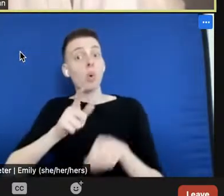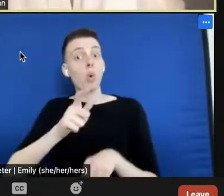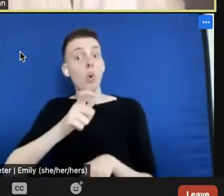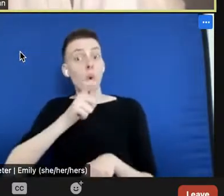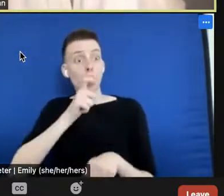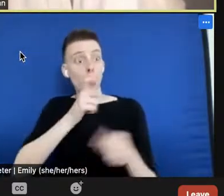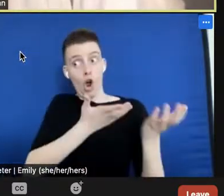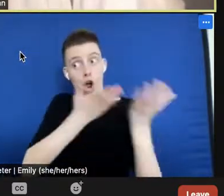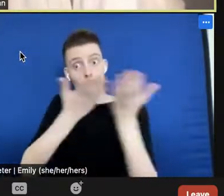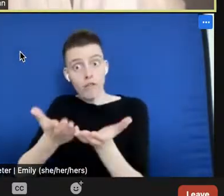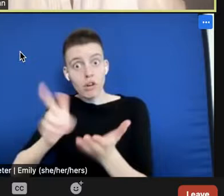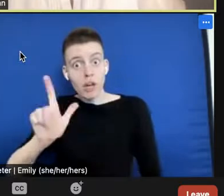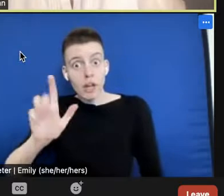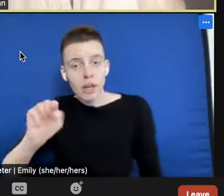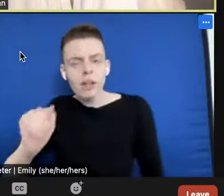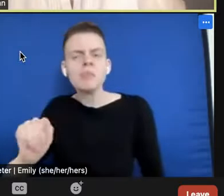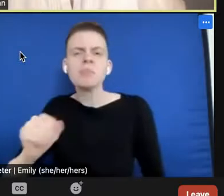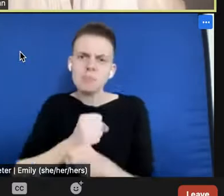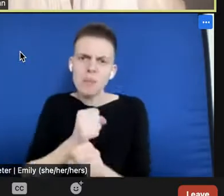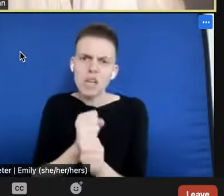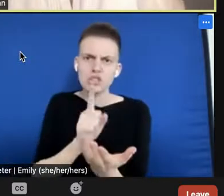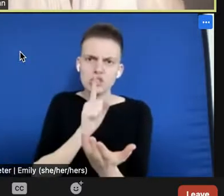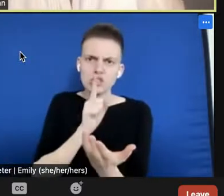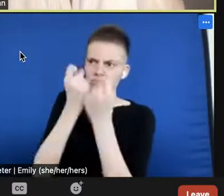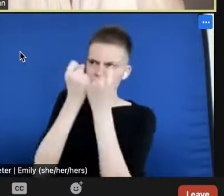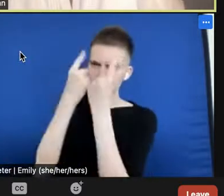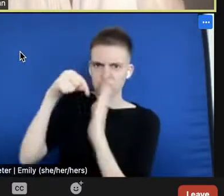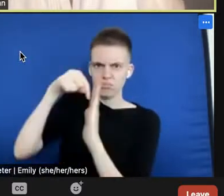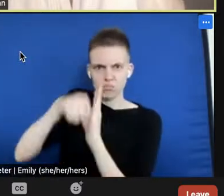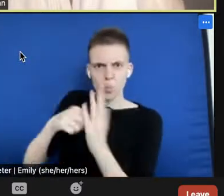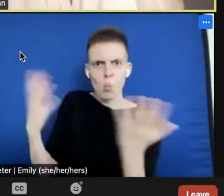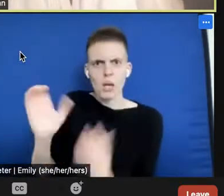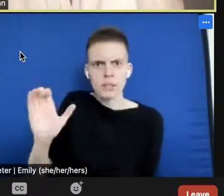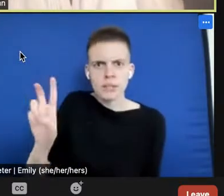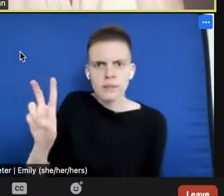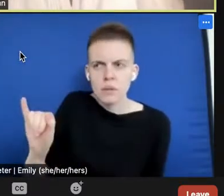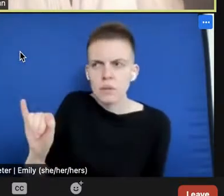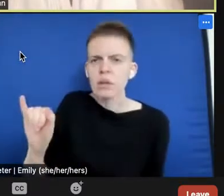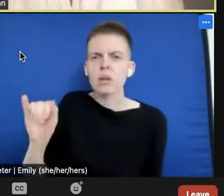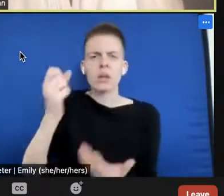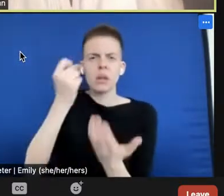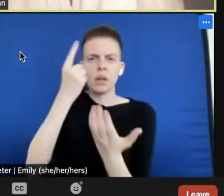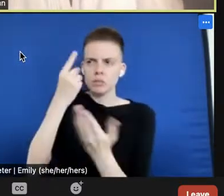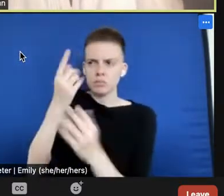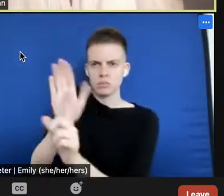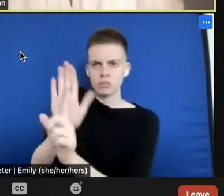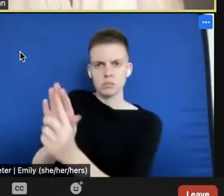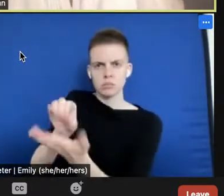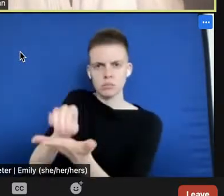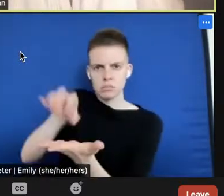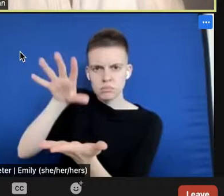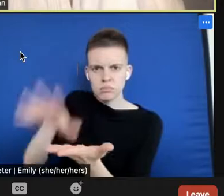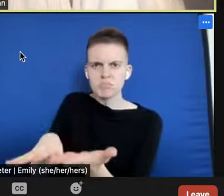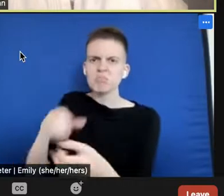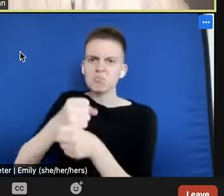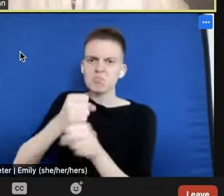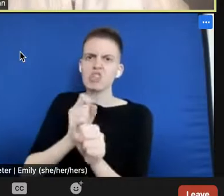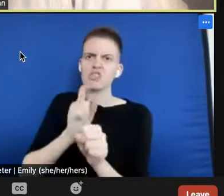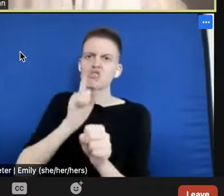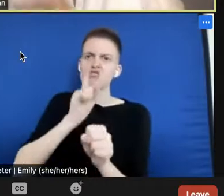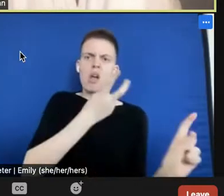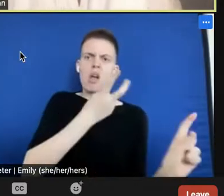understanding of CVI, understand how it is impacting the student, and apply the LMA through a CVI conscious lens.